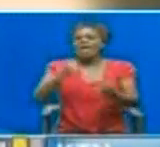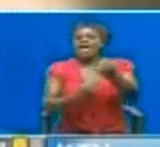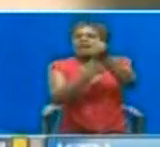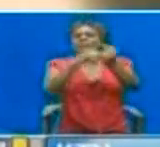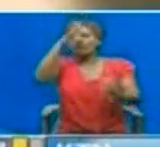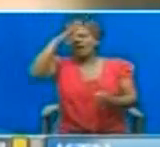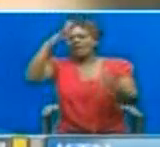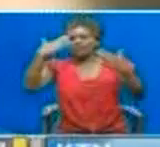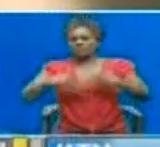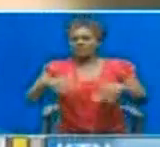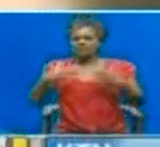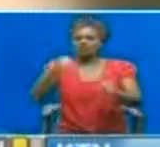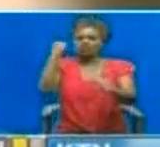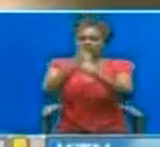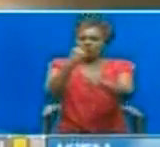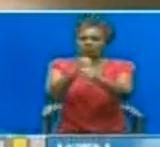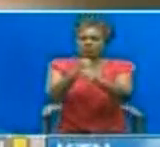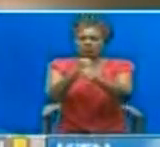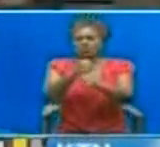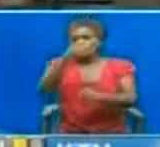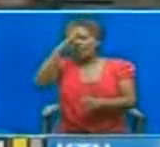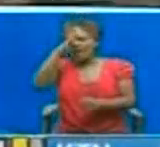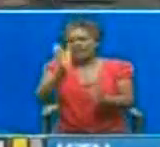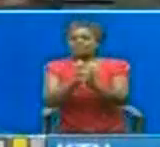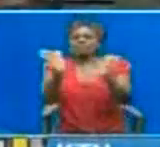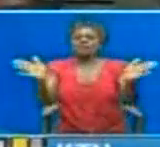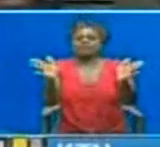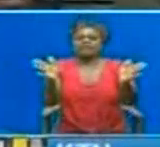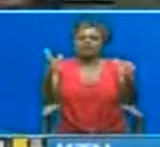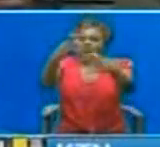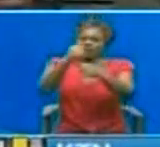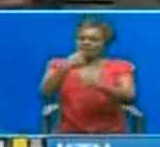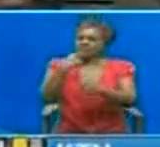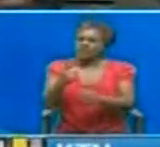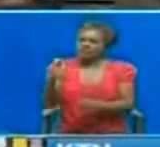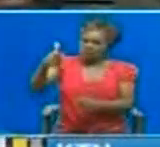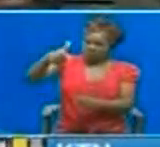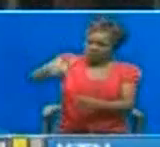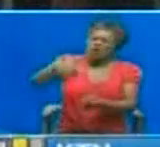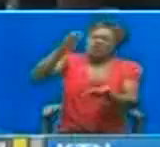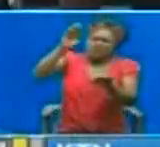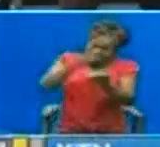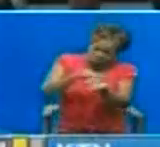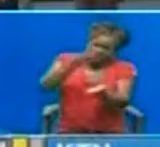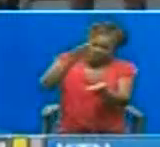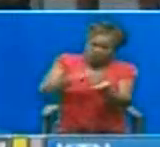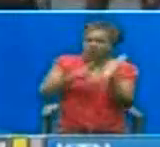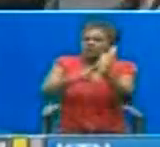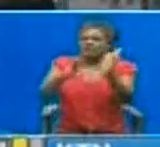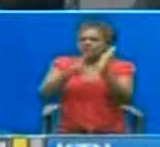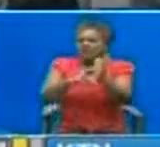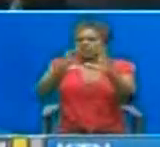inawasaidia kufanya ile kejeli kwa wananchi. COFEX says that the fuel prices should be further reduced to reflect the